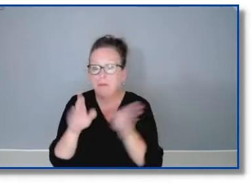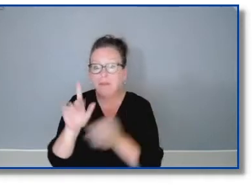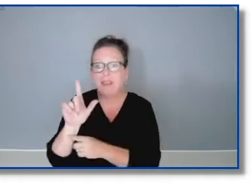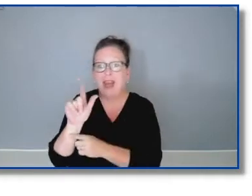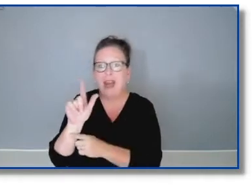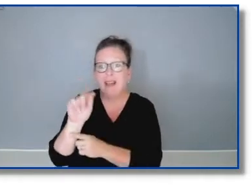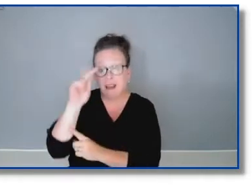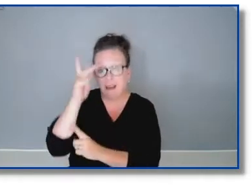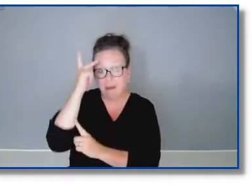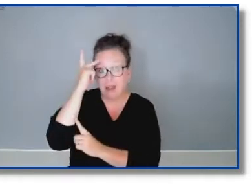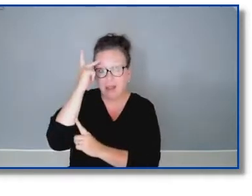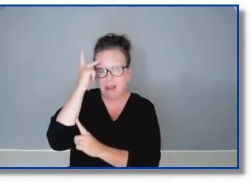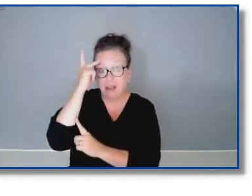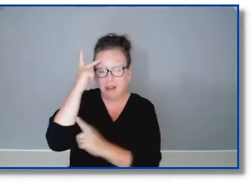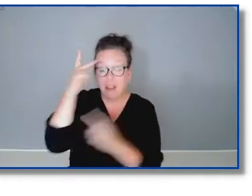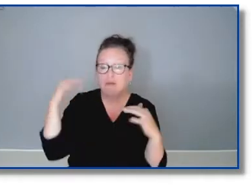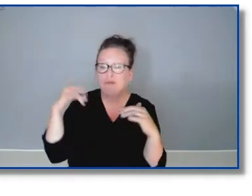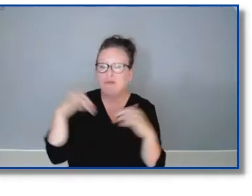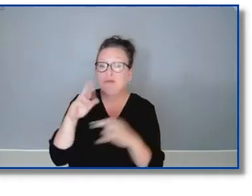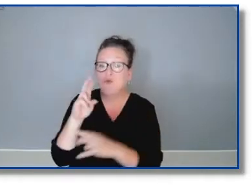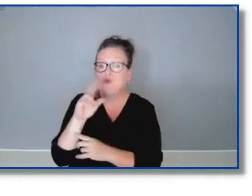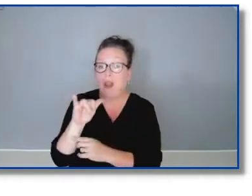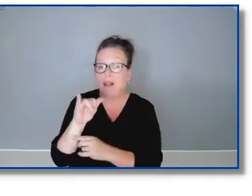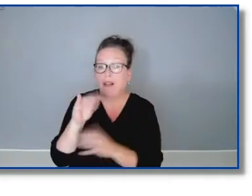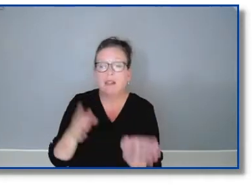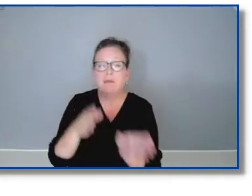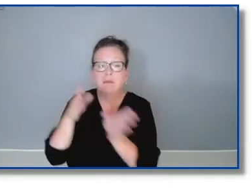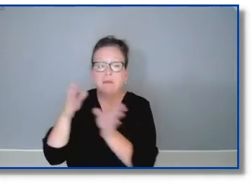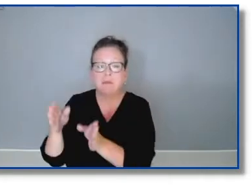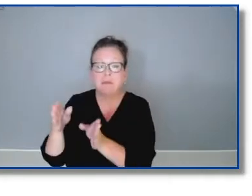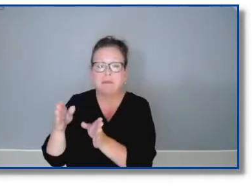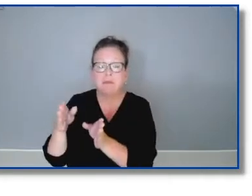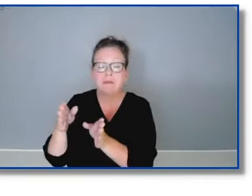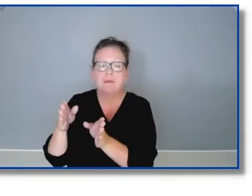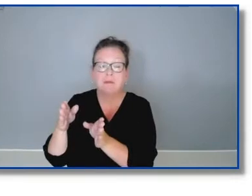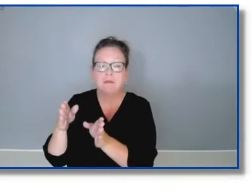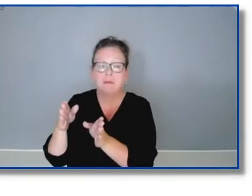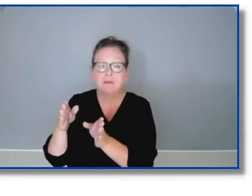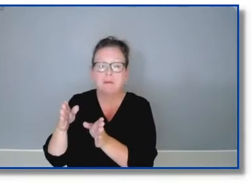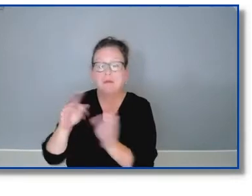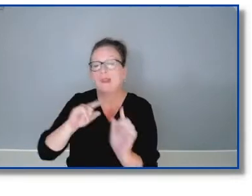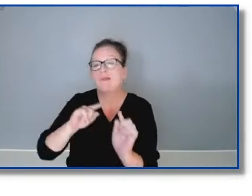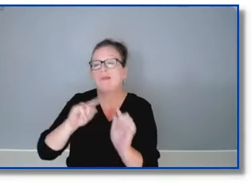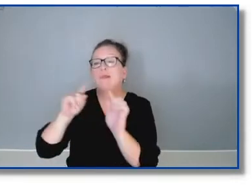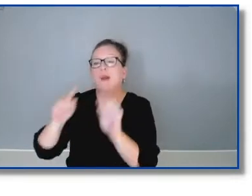political rally, and then the pilgrimage at the Hajj,